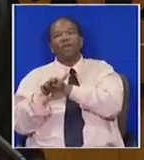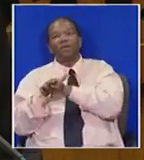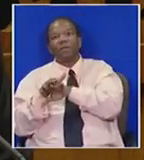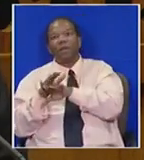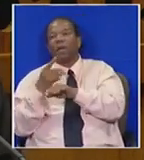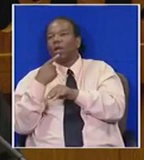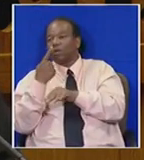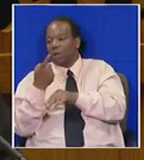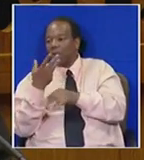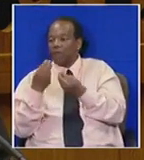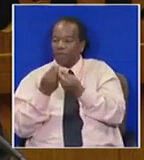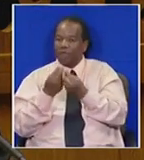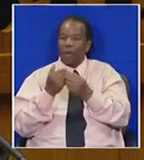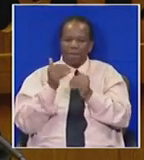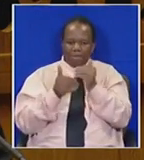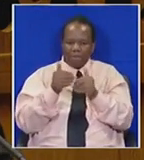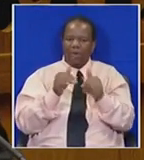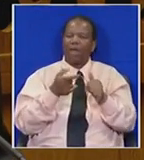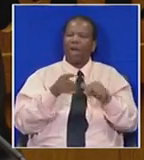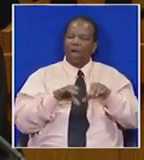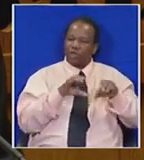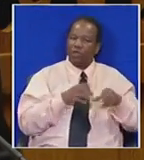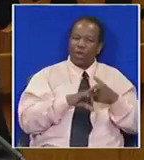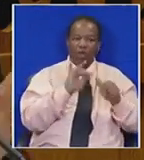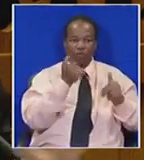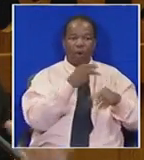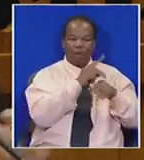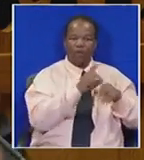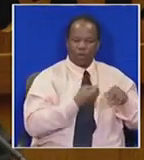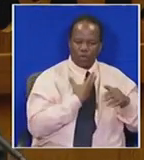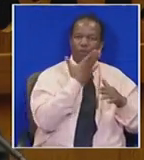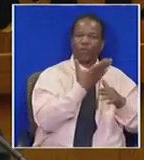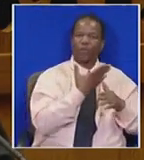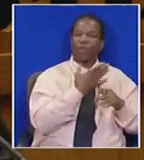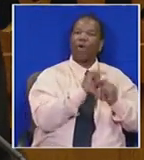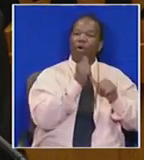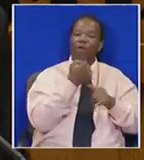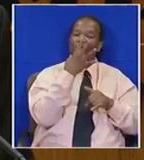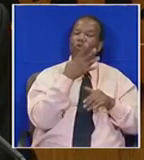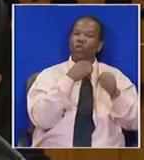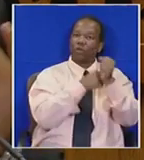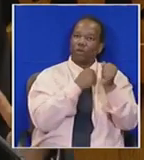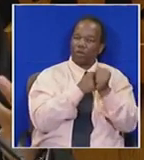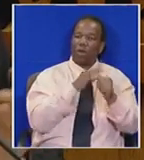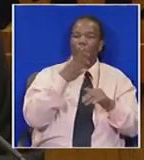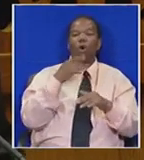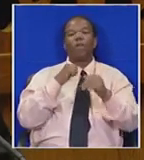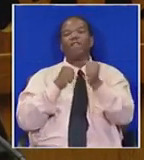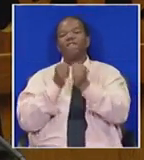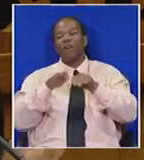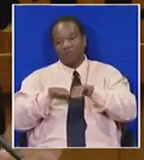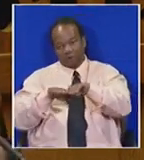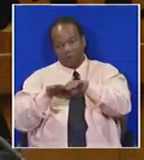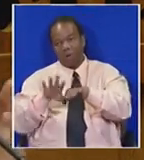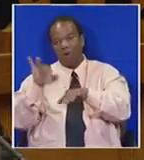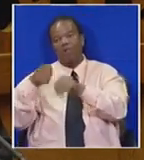of separate actions. We therefore plan for the different actions on youth, on the fourth industrial revolution, on infrastructure, on industrial